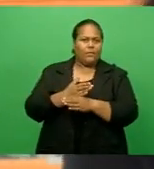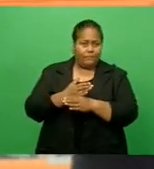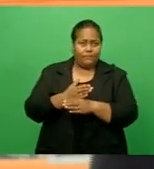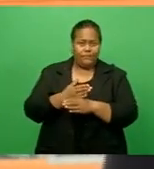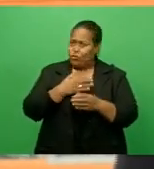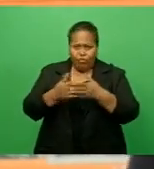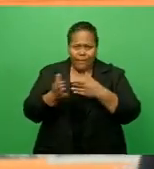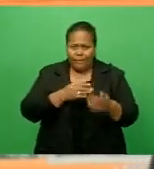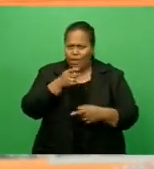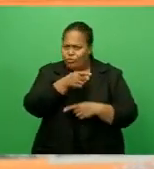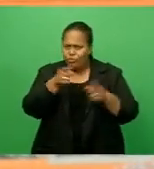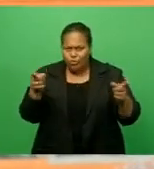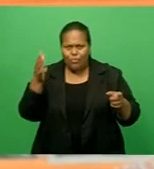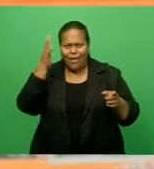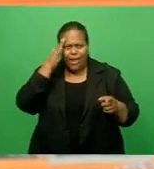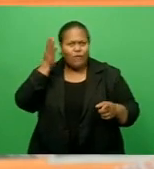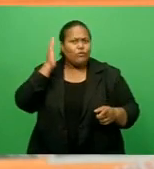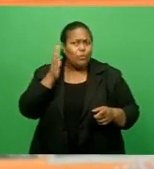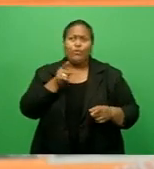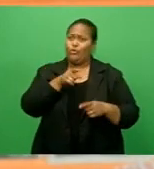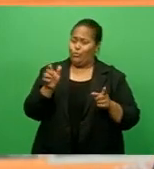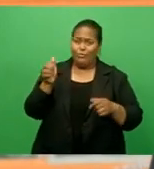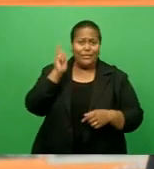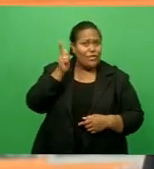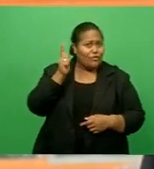whether you are a teacher, if you